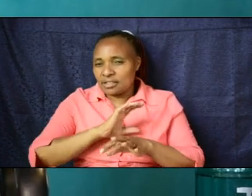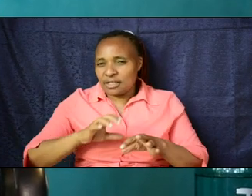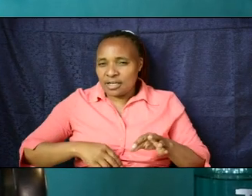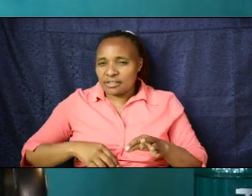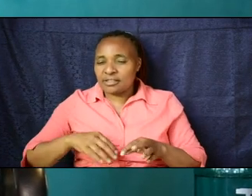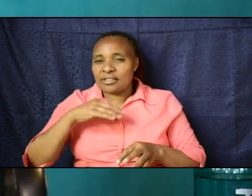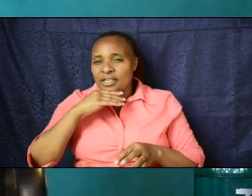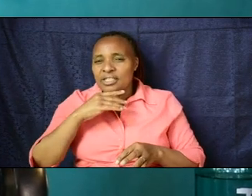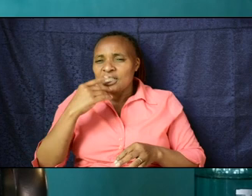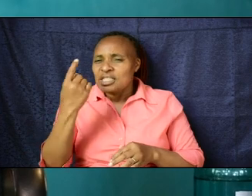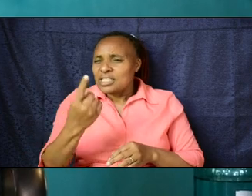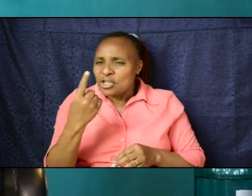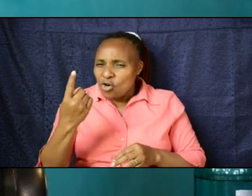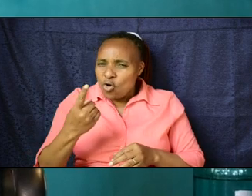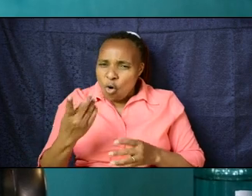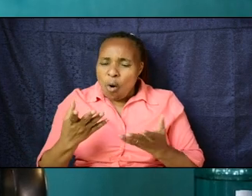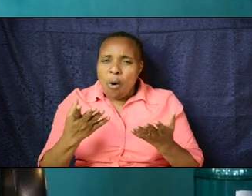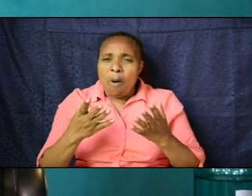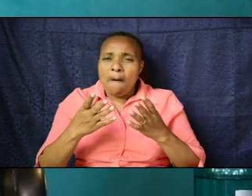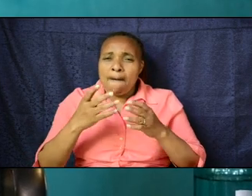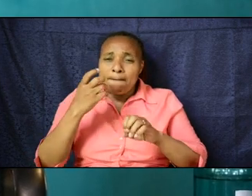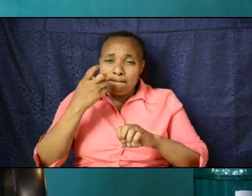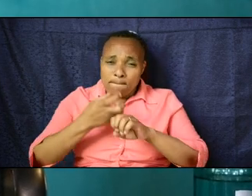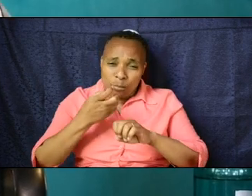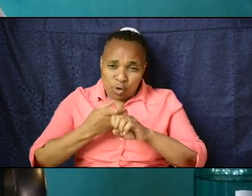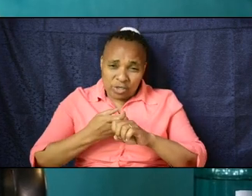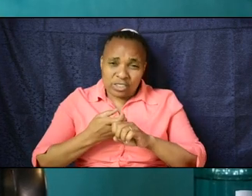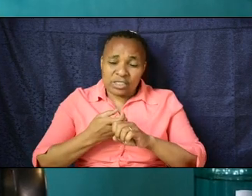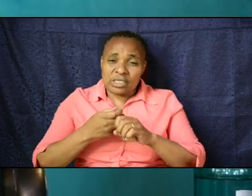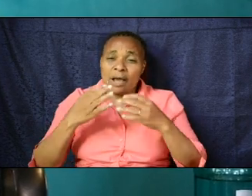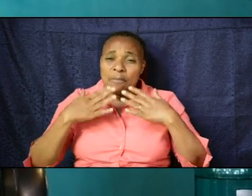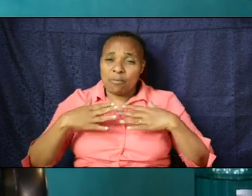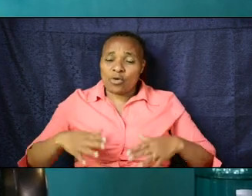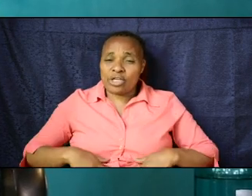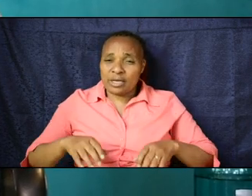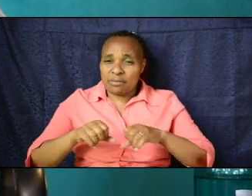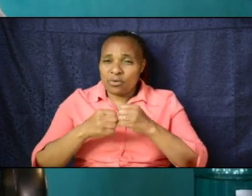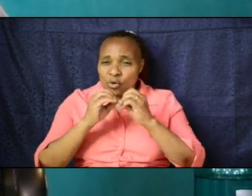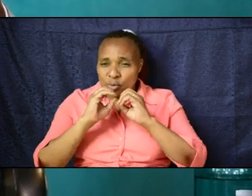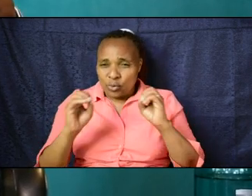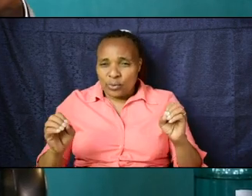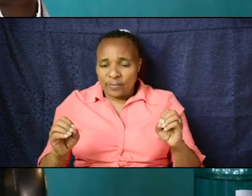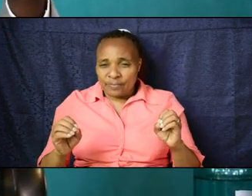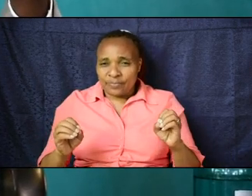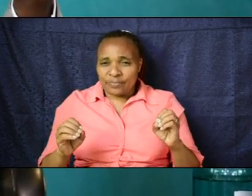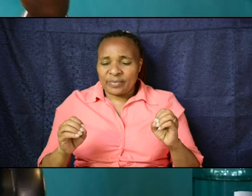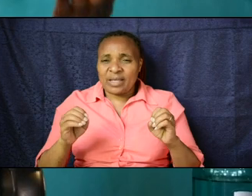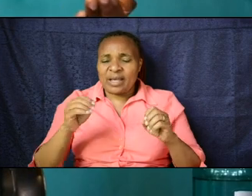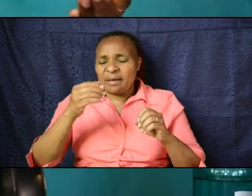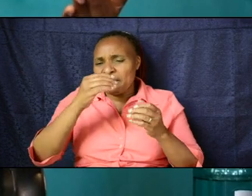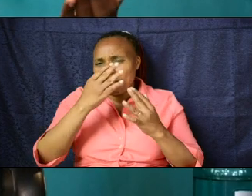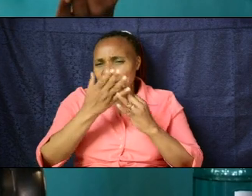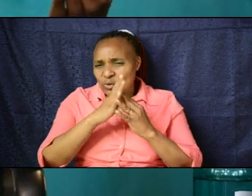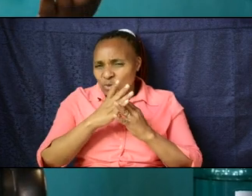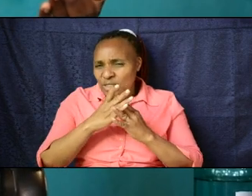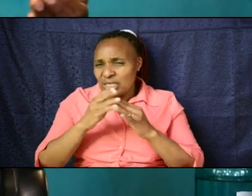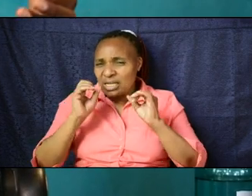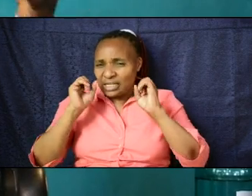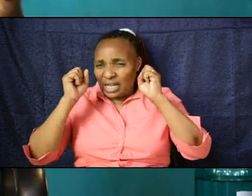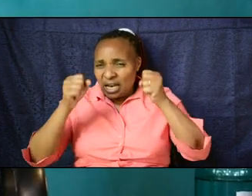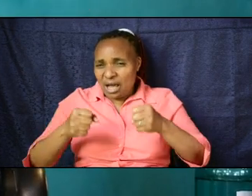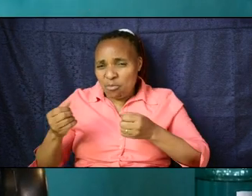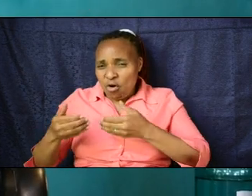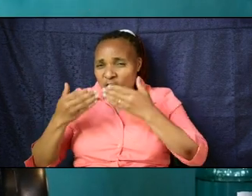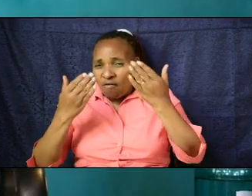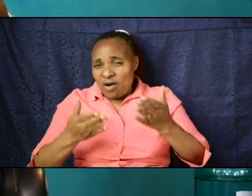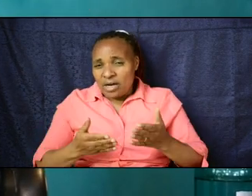single bone in his body was broken. So it is a literal parallel between the Lamb offered during the